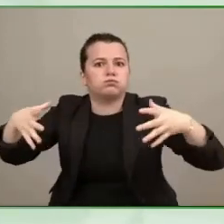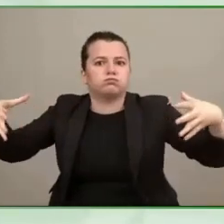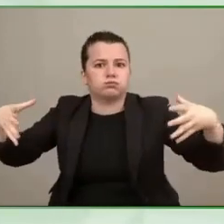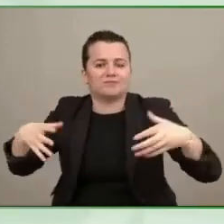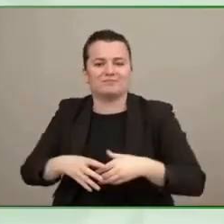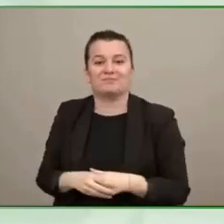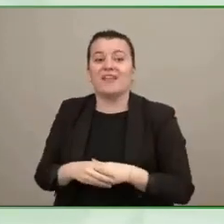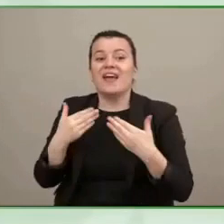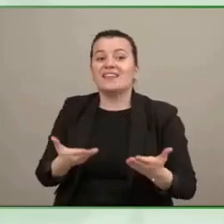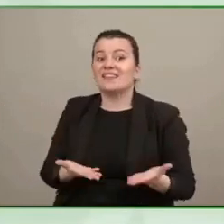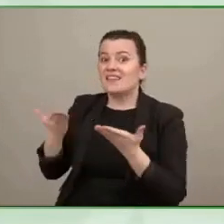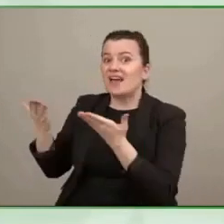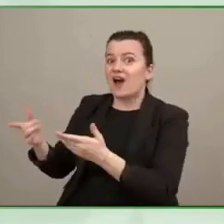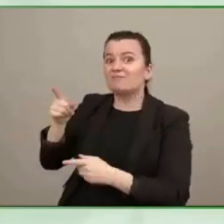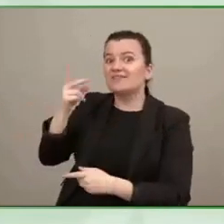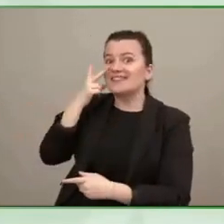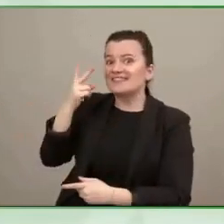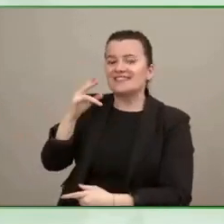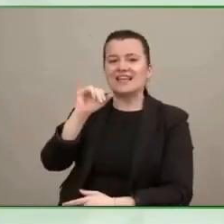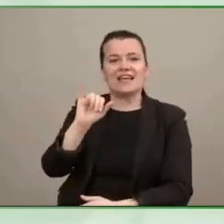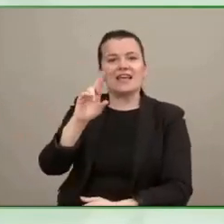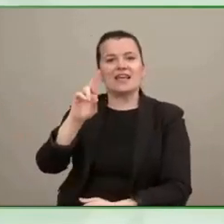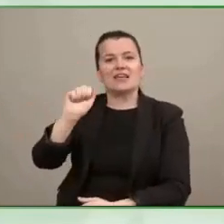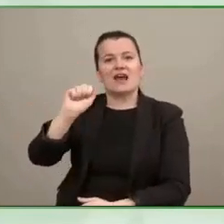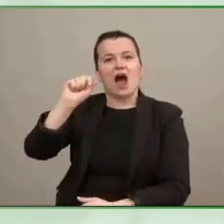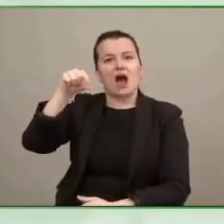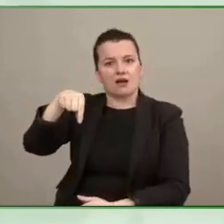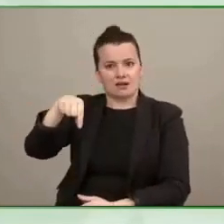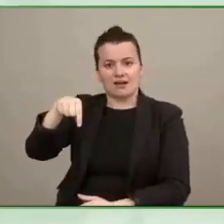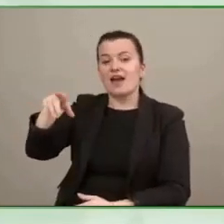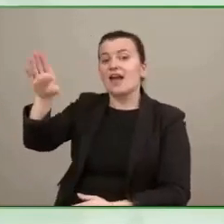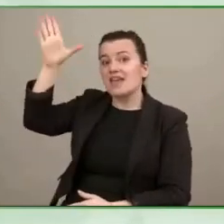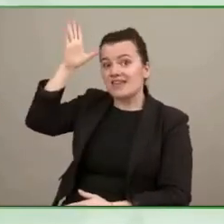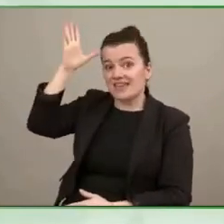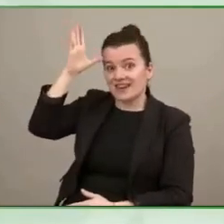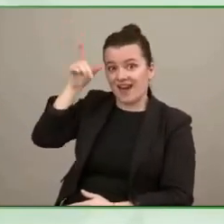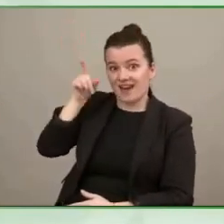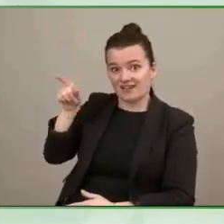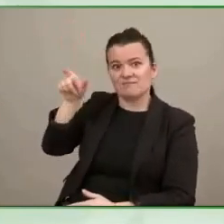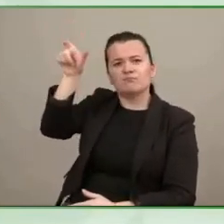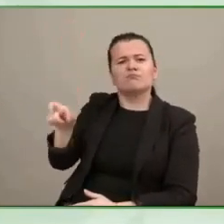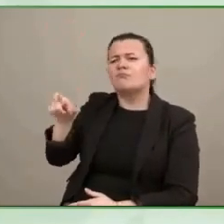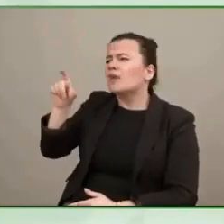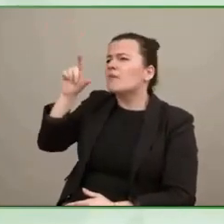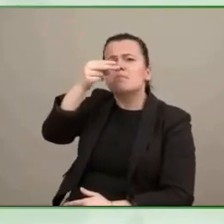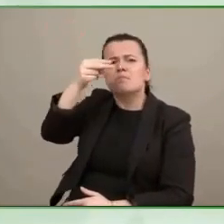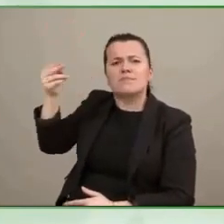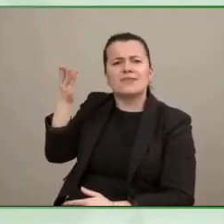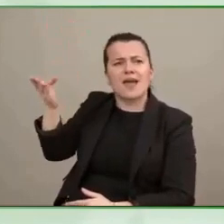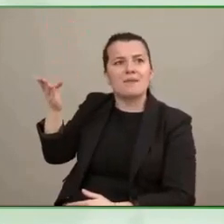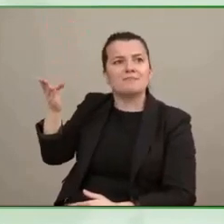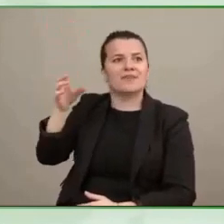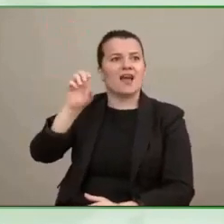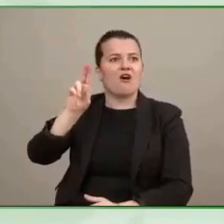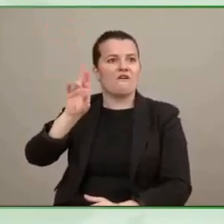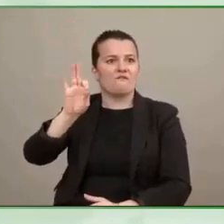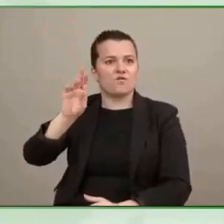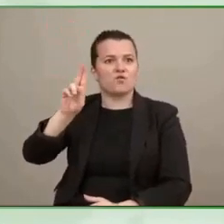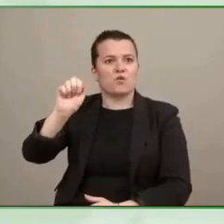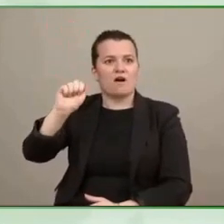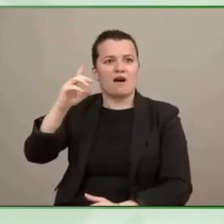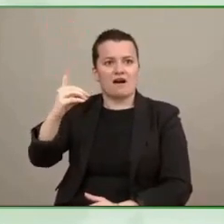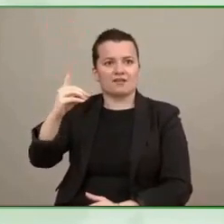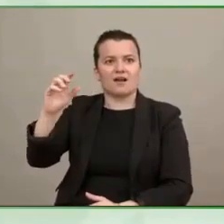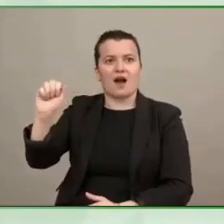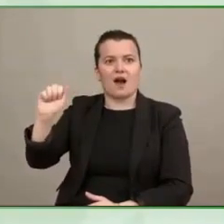is the executive director of Sheyaw organization. Sheyaw is working both in Iraq